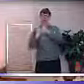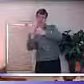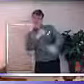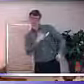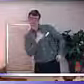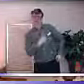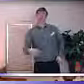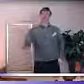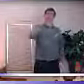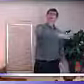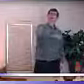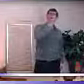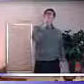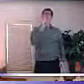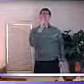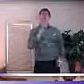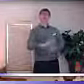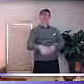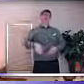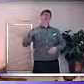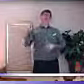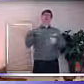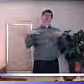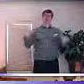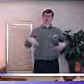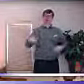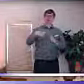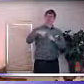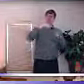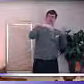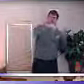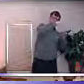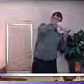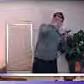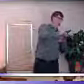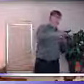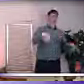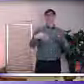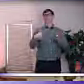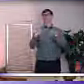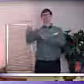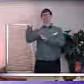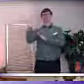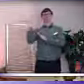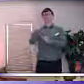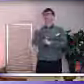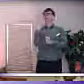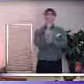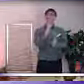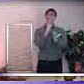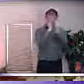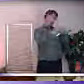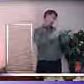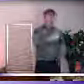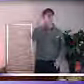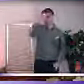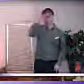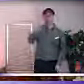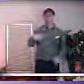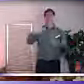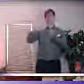we are of that life eternal. We don't have to hesitate in answering Hamlet's question, to